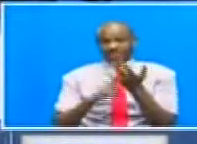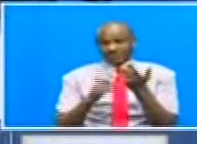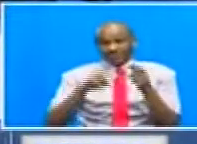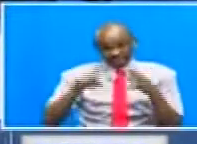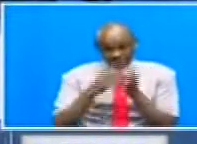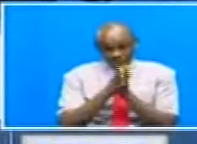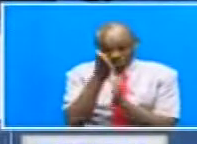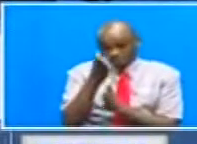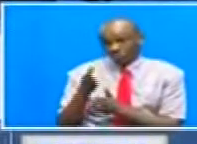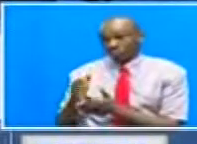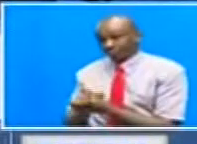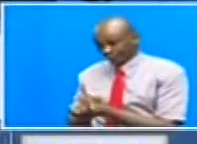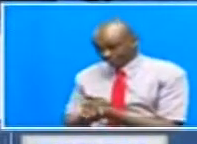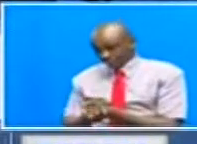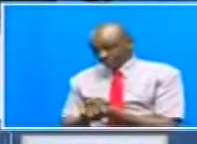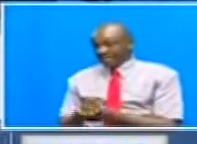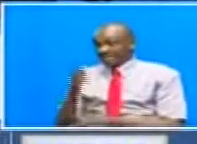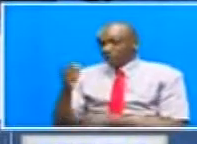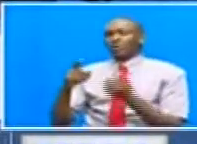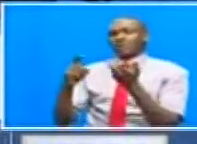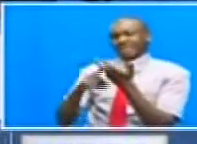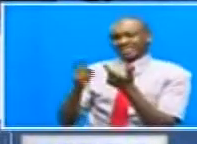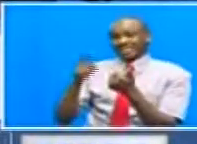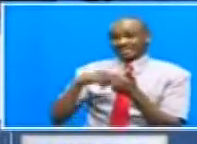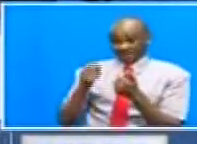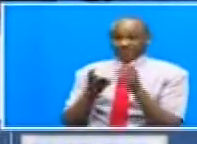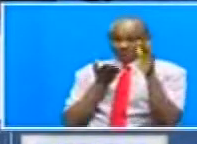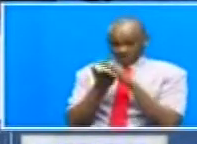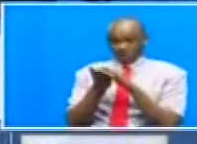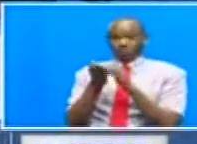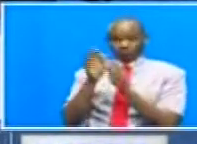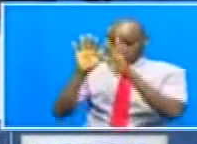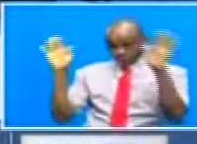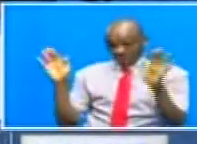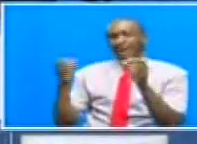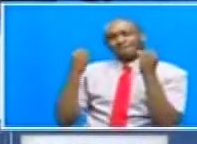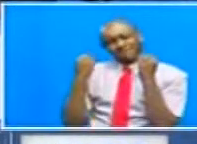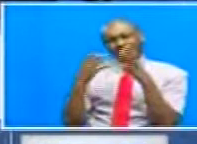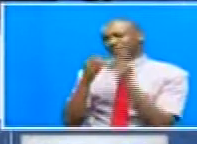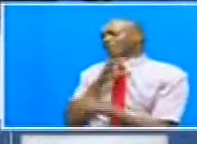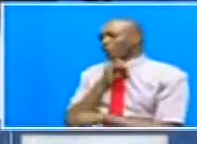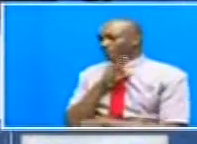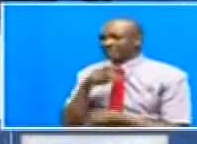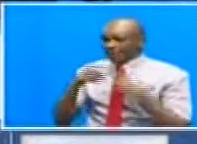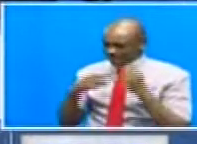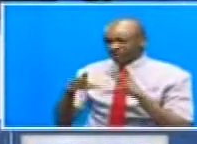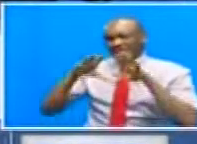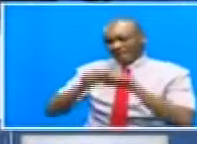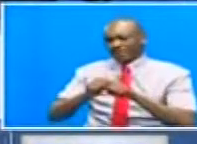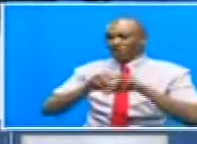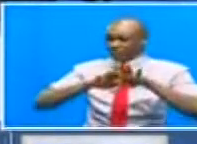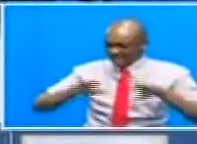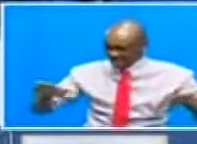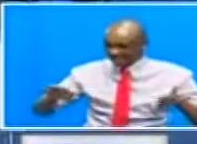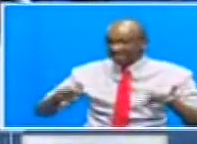with you, Mwaura. Yes. The statistic that's right now on our video wall, that a majority of the complaints about grabbing and